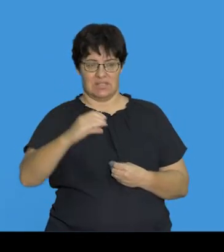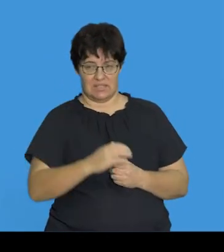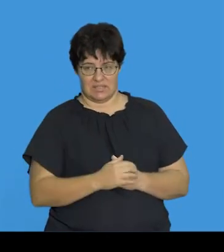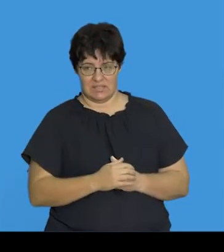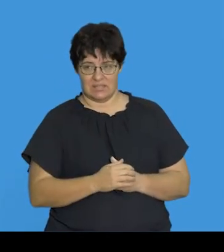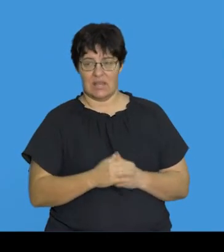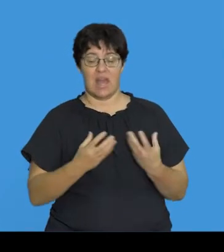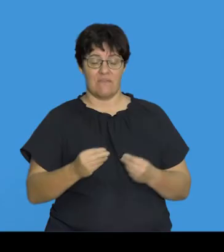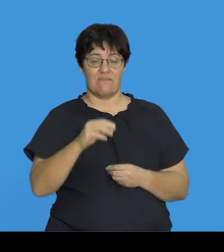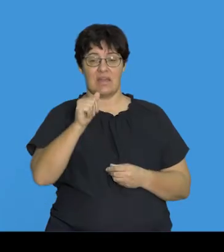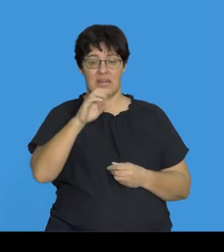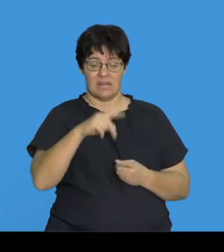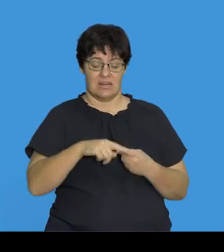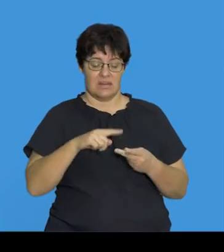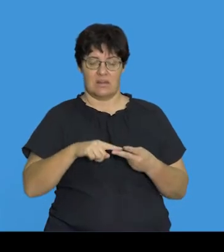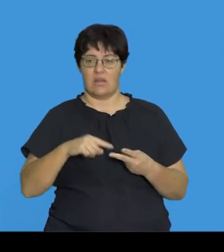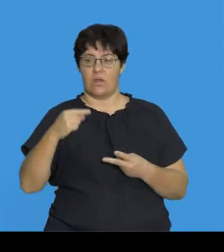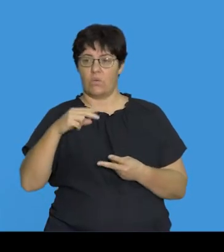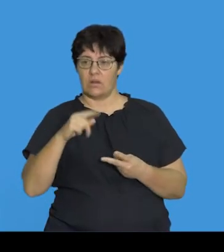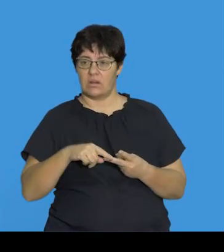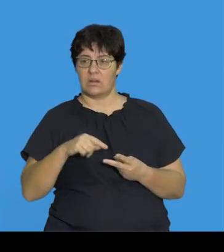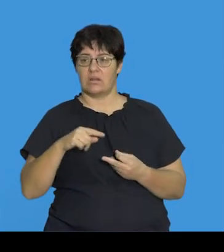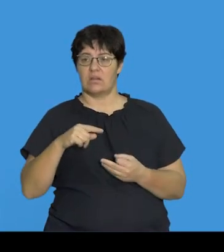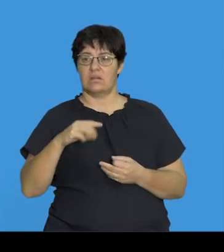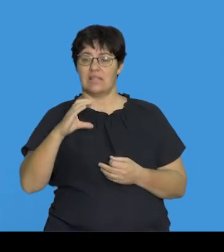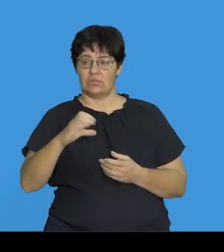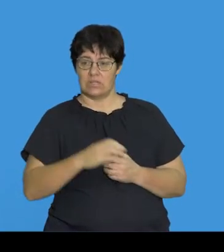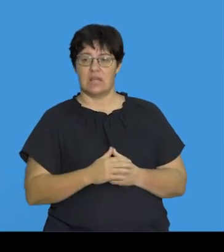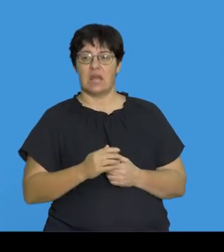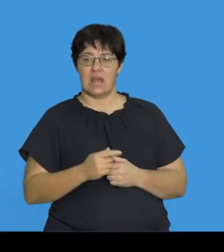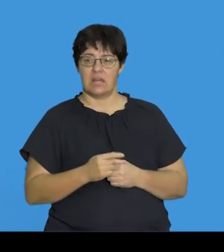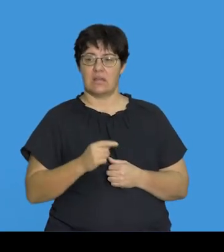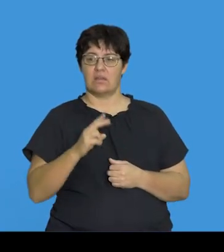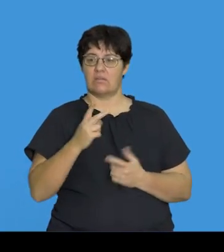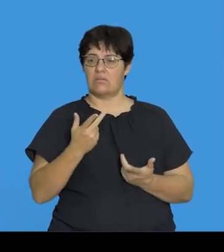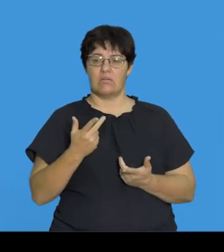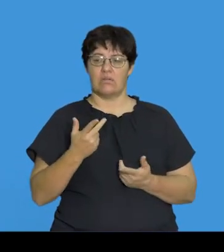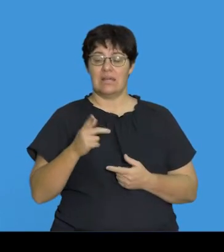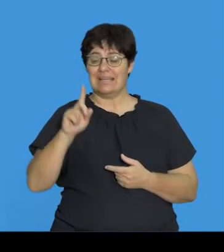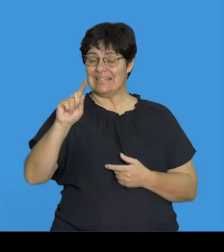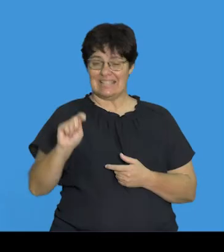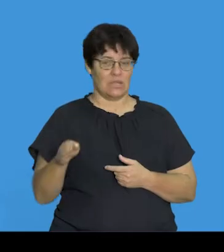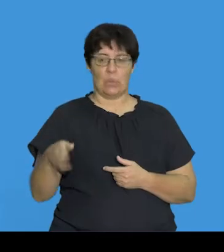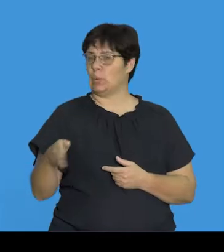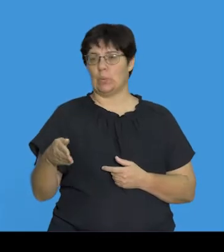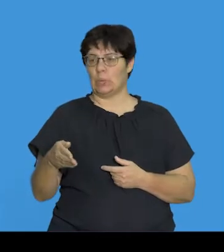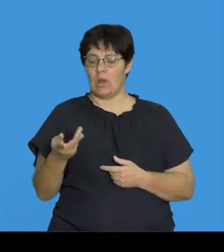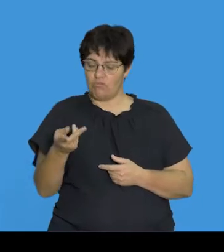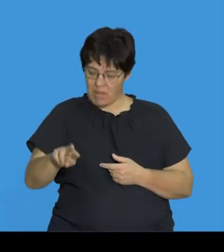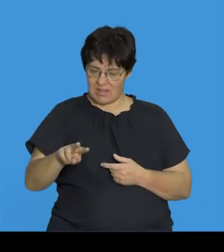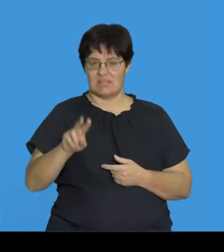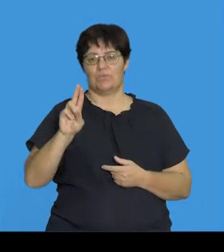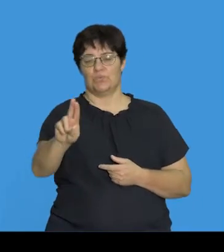thymine. So we've got adenine, guanine, cytosine, and we have no thymine, which is